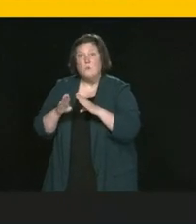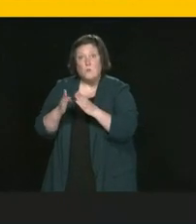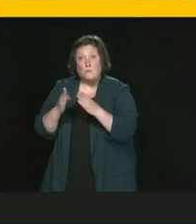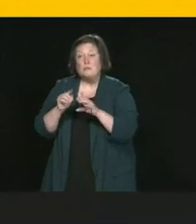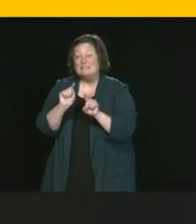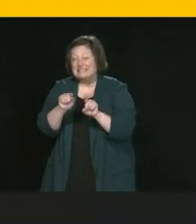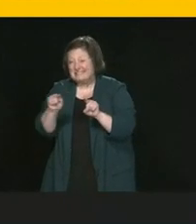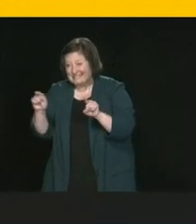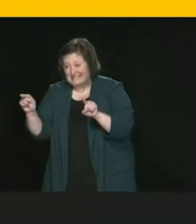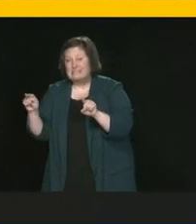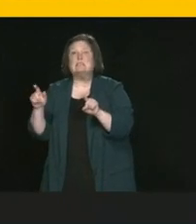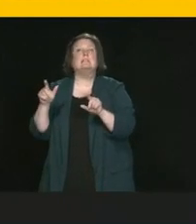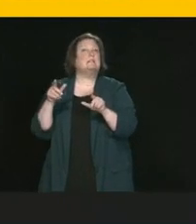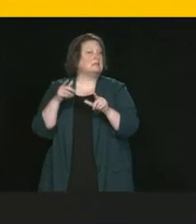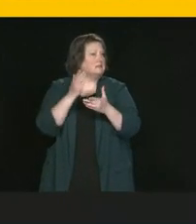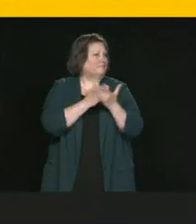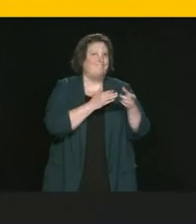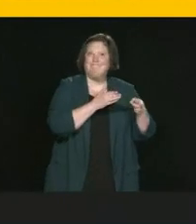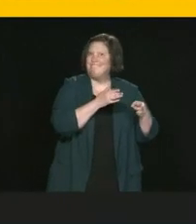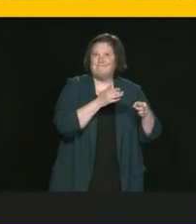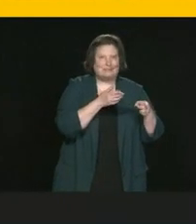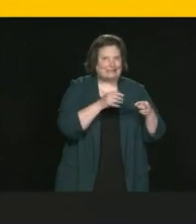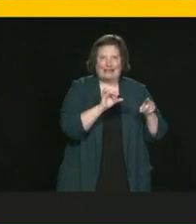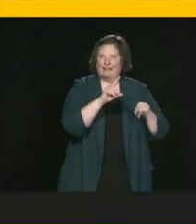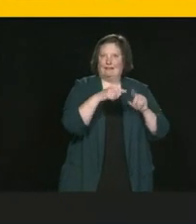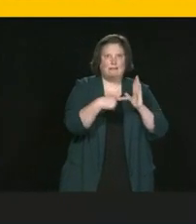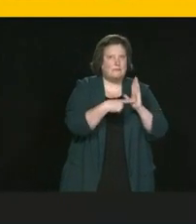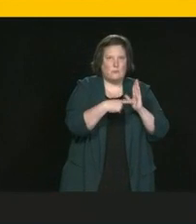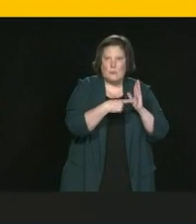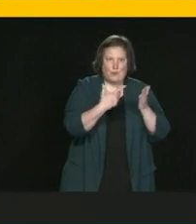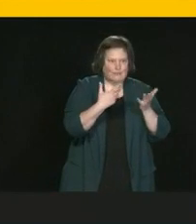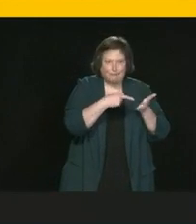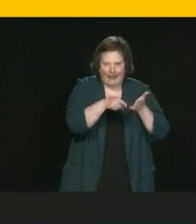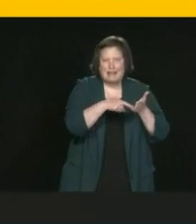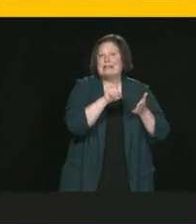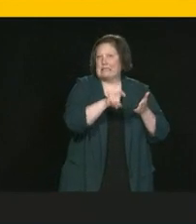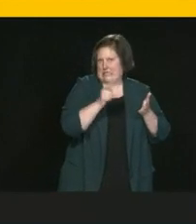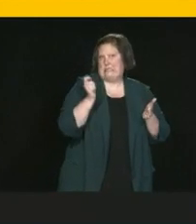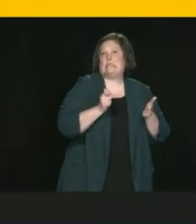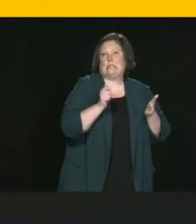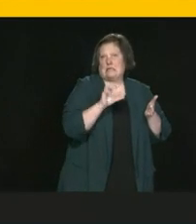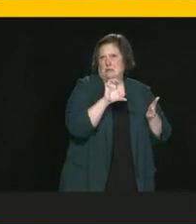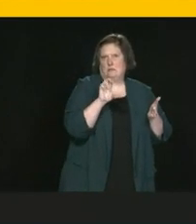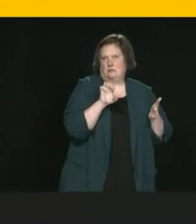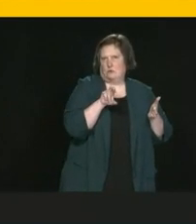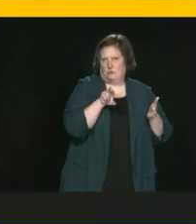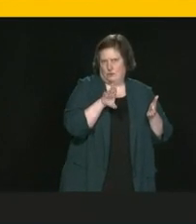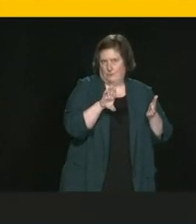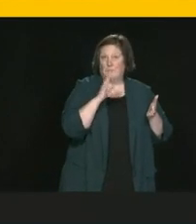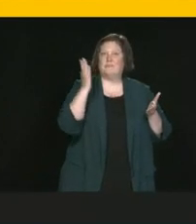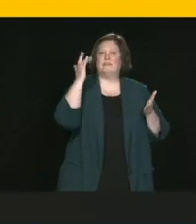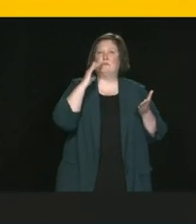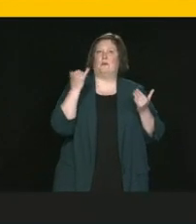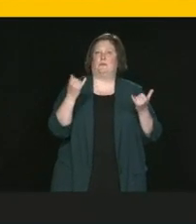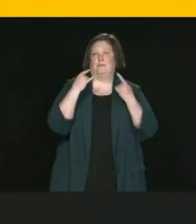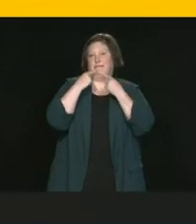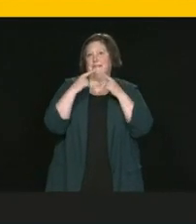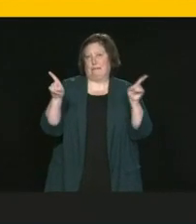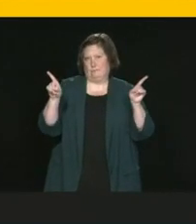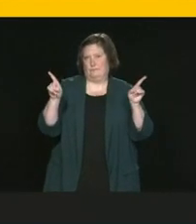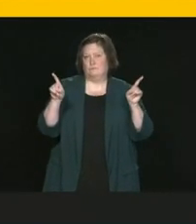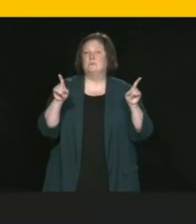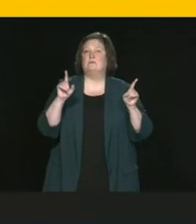that support to pay their bills as they seek work. That's why today I am announcing that we will be